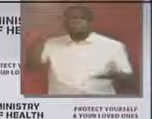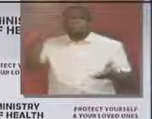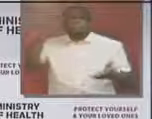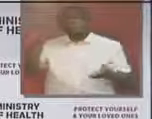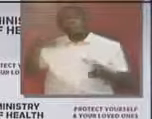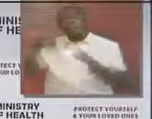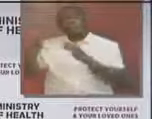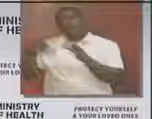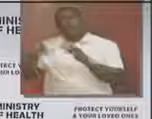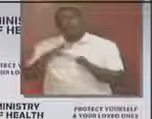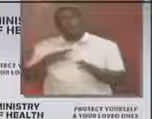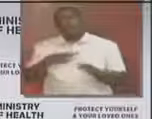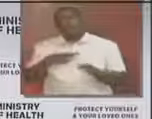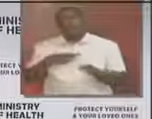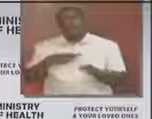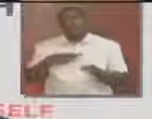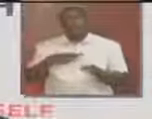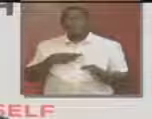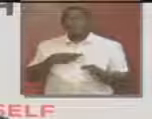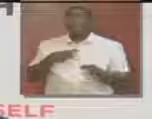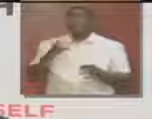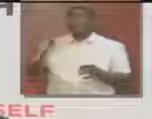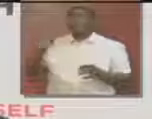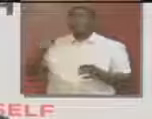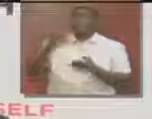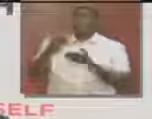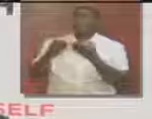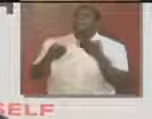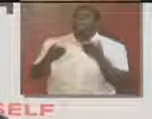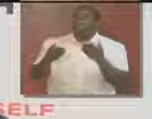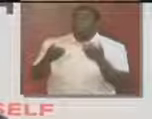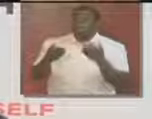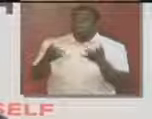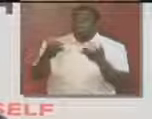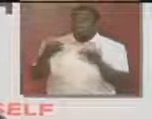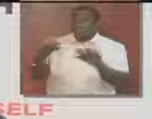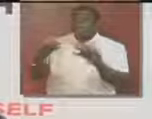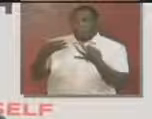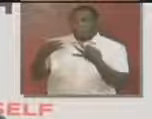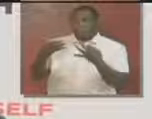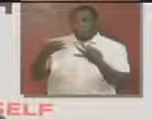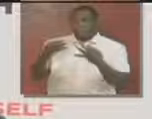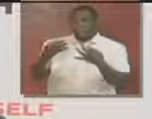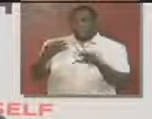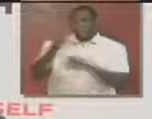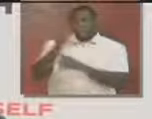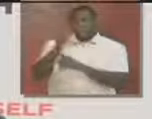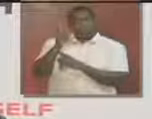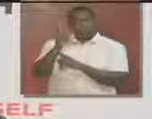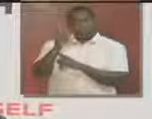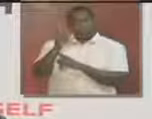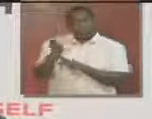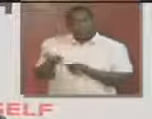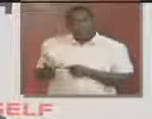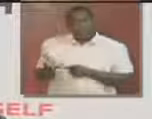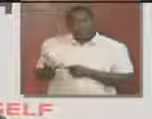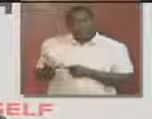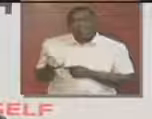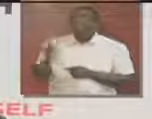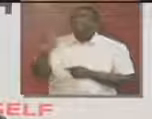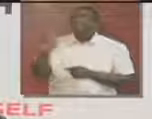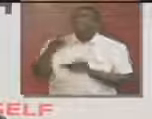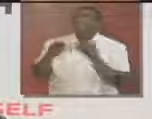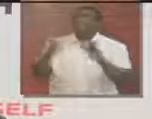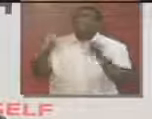it, Ms. Cutting. Do you have, you want to give us the second part? Although it's really supposed to be 1. We have 1 minute. Just give us the second part of